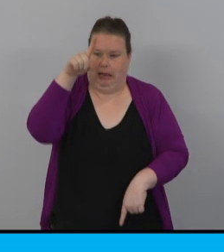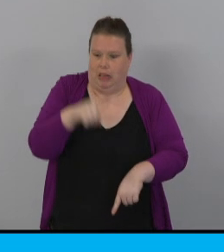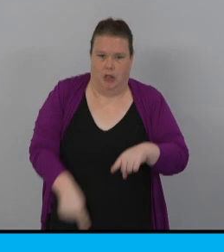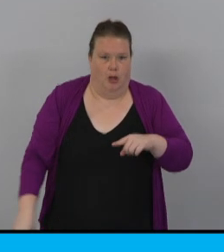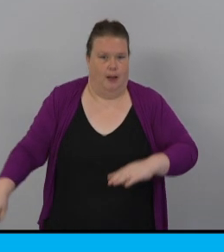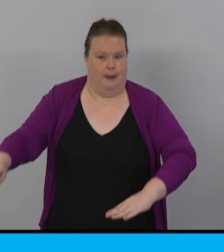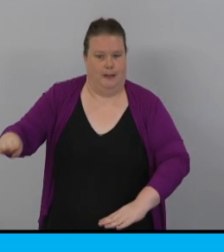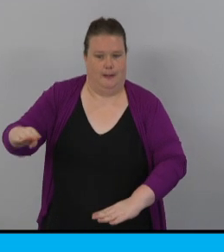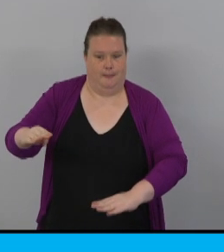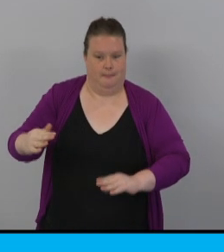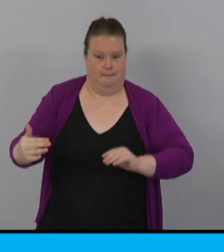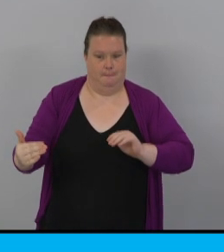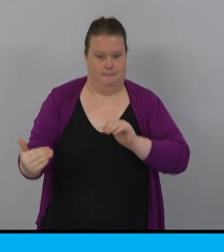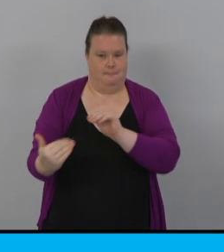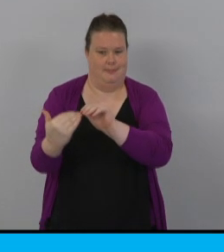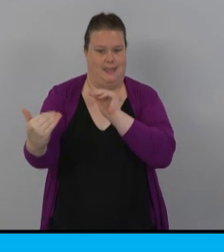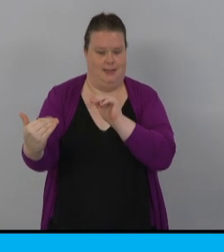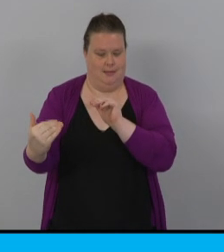right now.